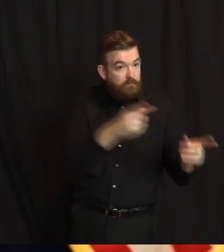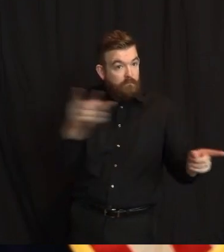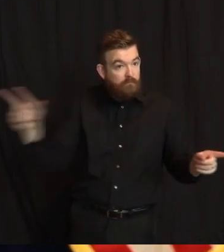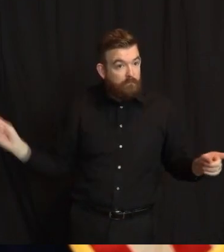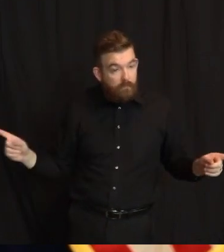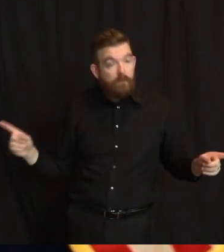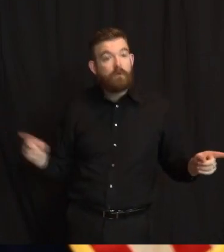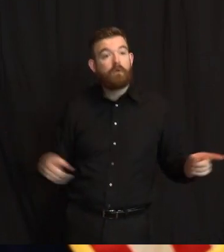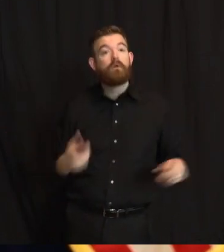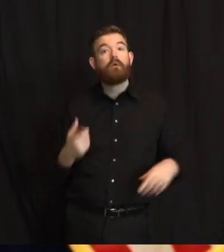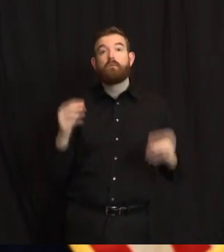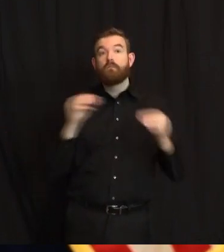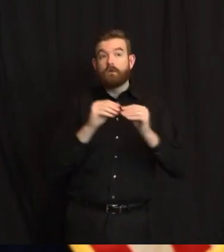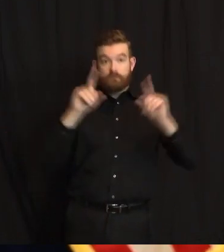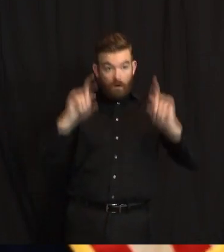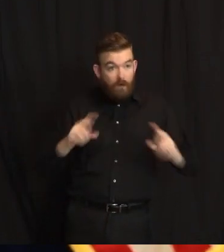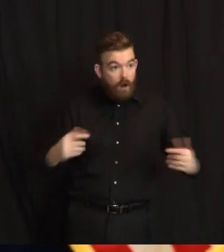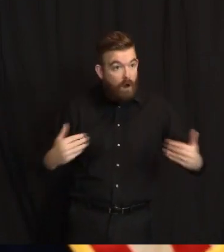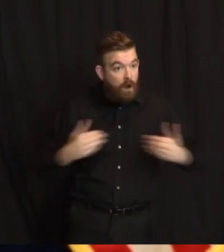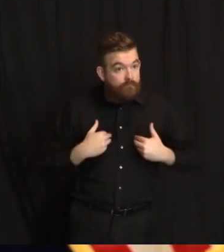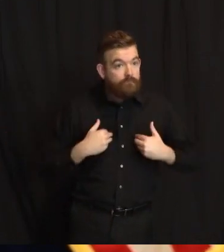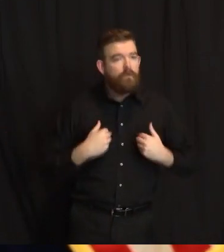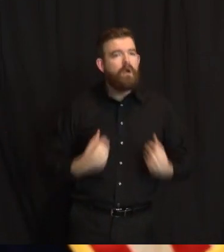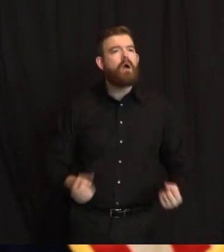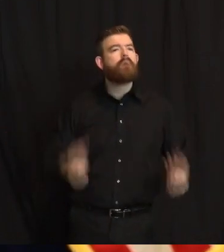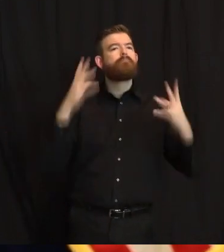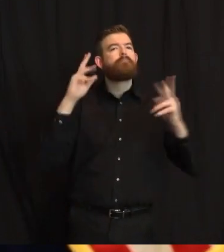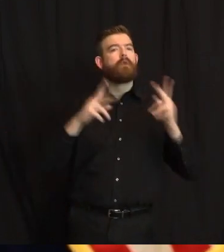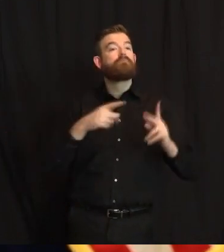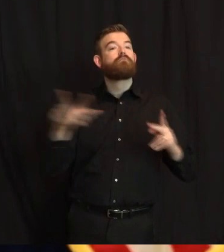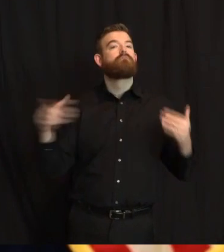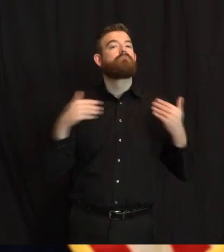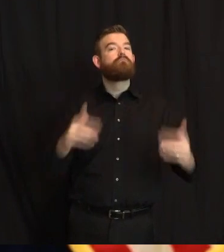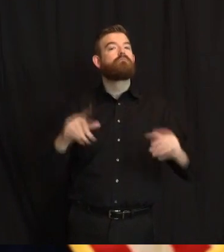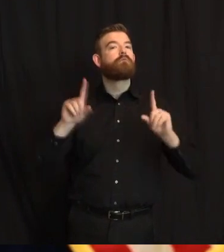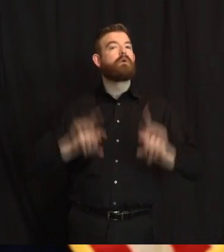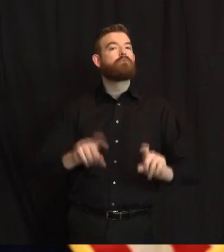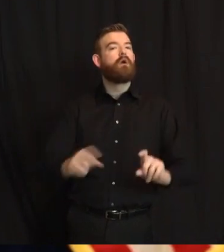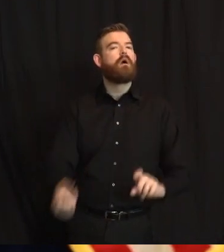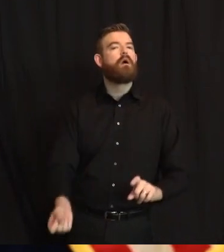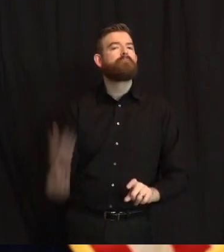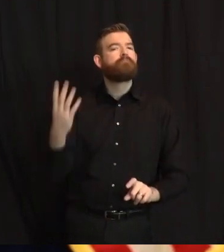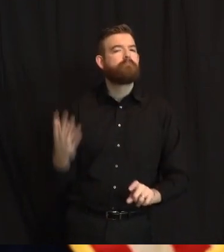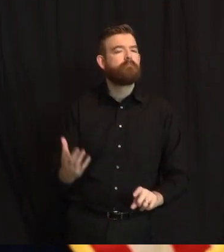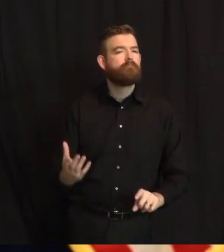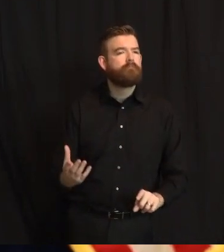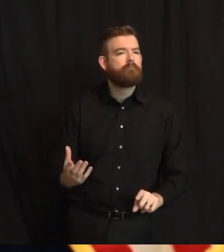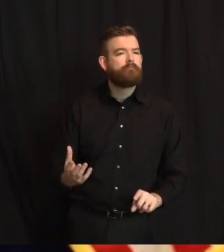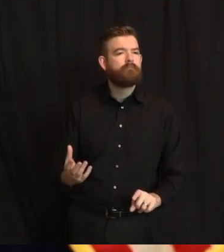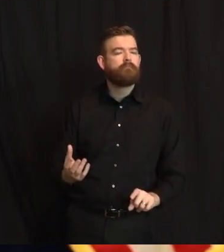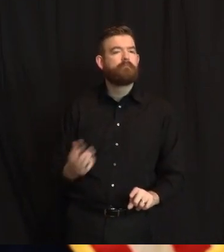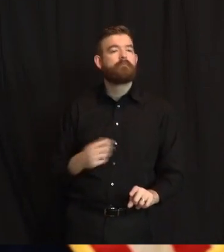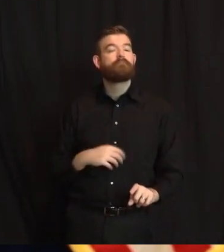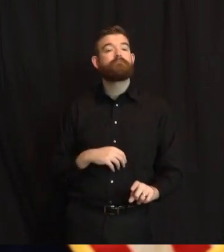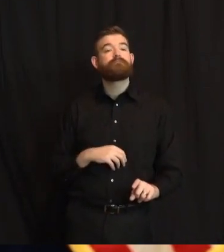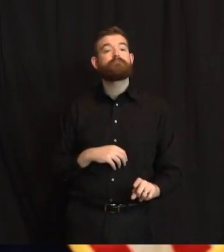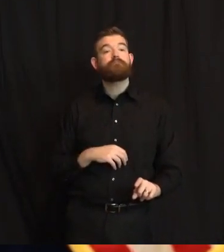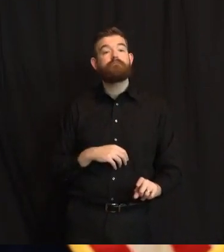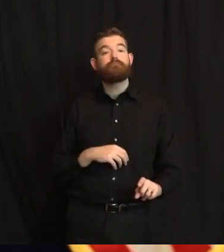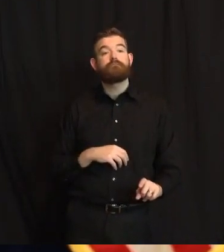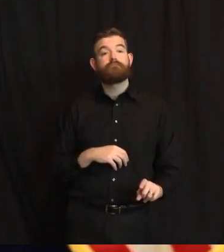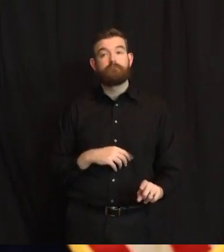available? And the state Supreme Court suggested the DOC meet with the Public Defender's Office Monday to discuss possibly releasing some inmates. Do you plan to do that?